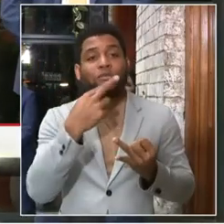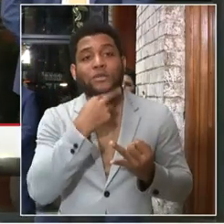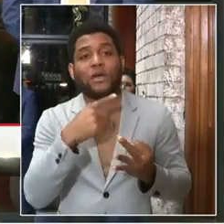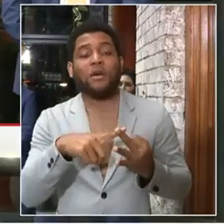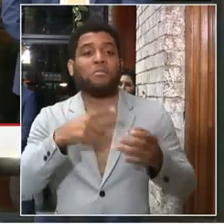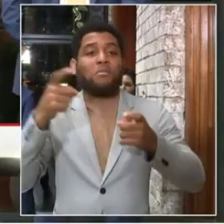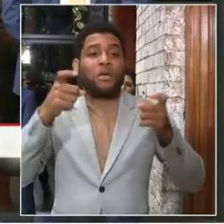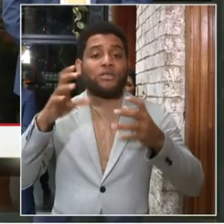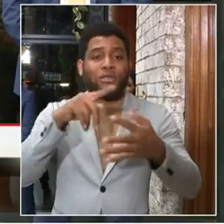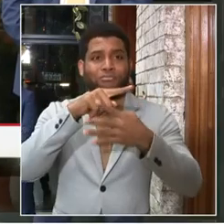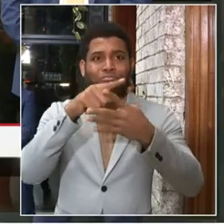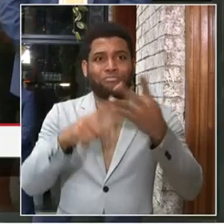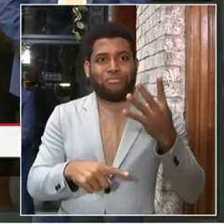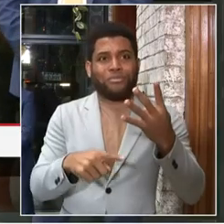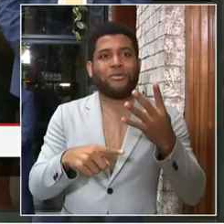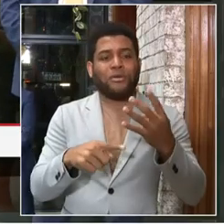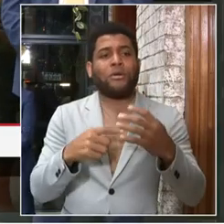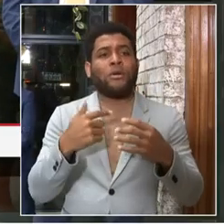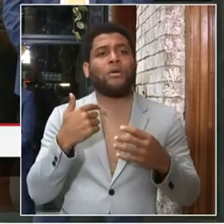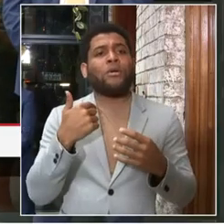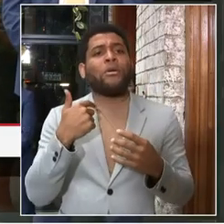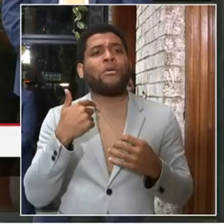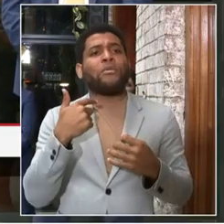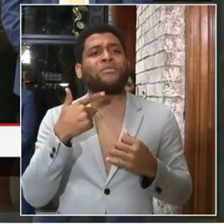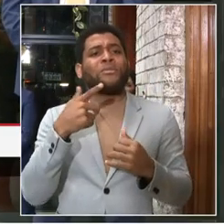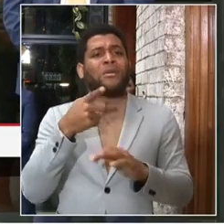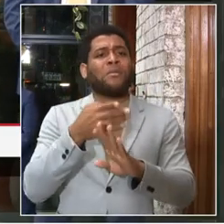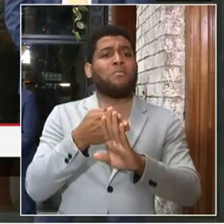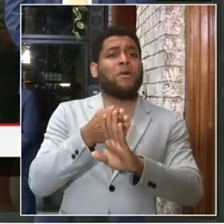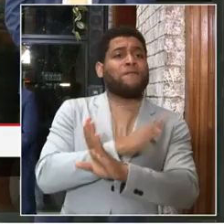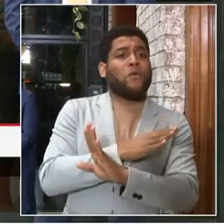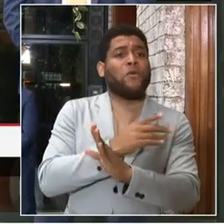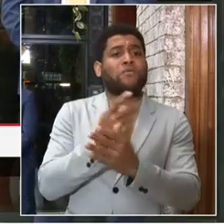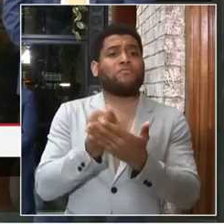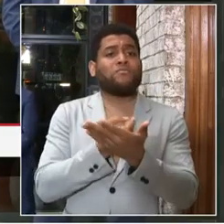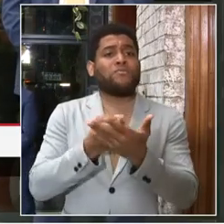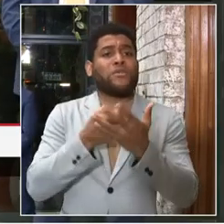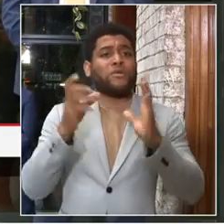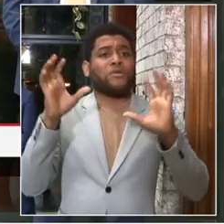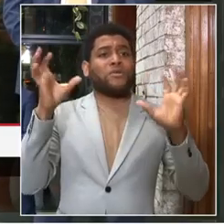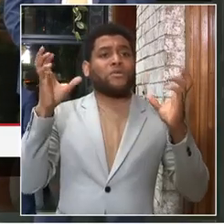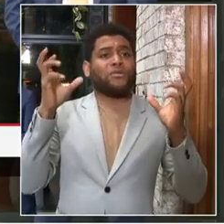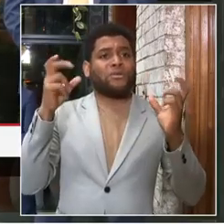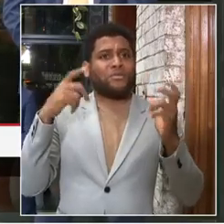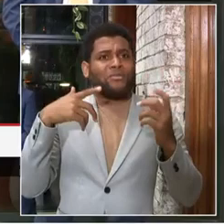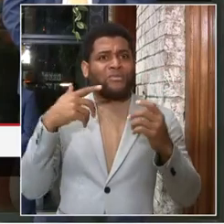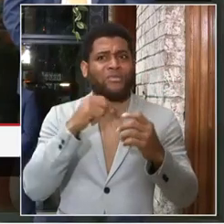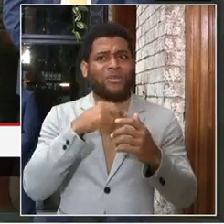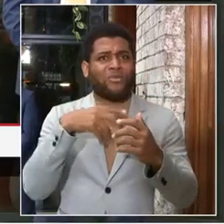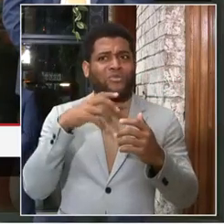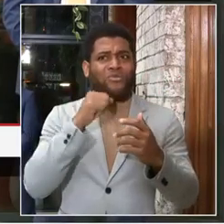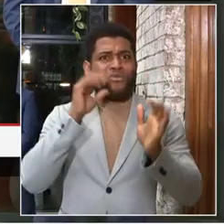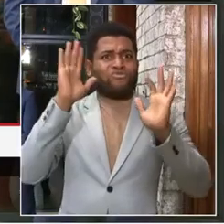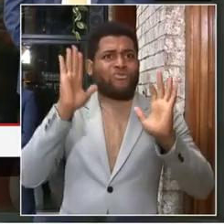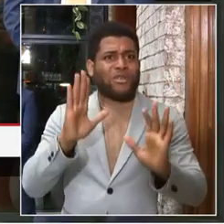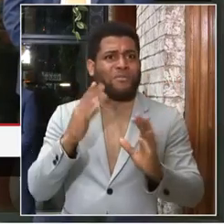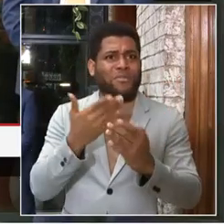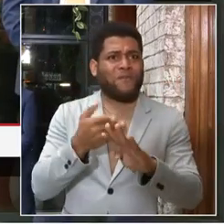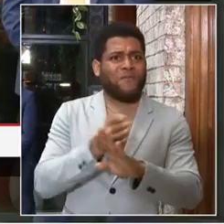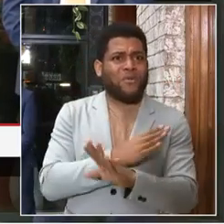is that things weren't going great before the Caps Wizards made their announcement, before the deal. Like, things have been sliding backwards in terms